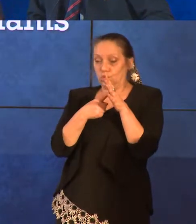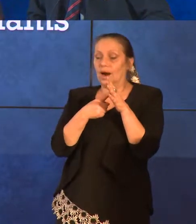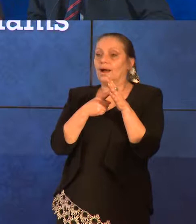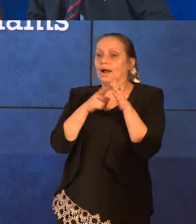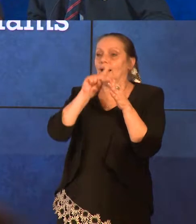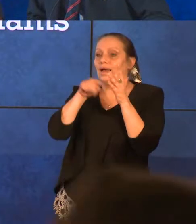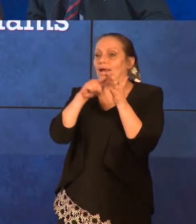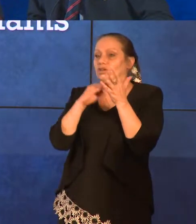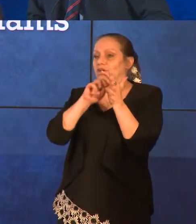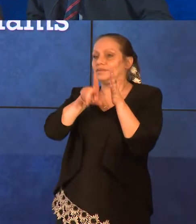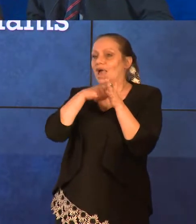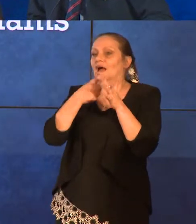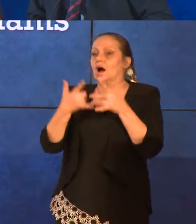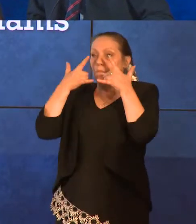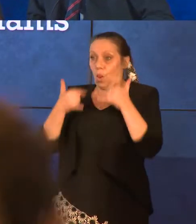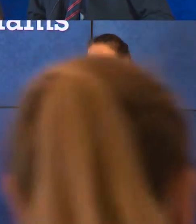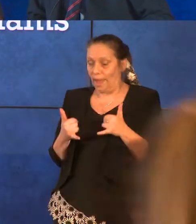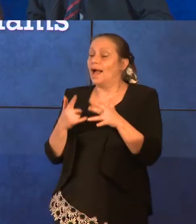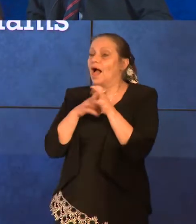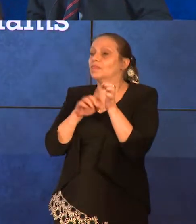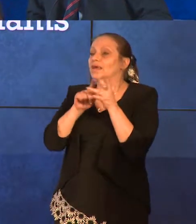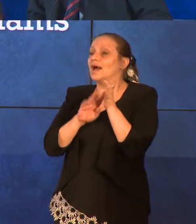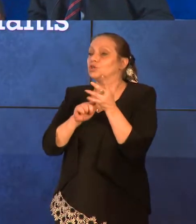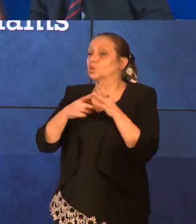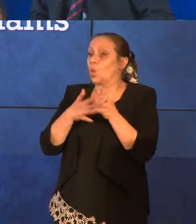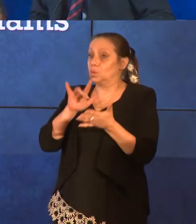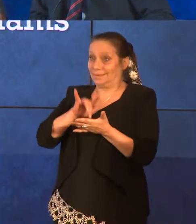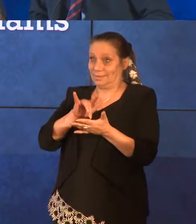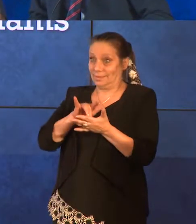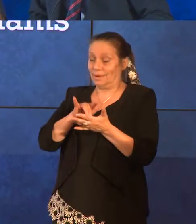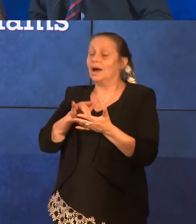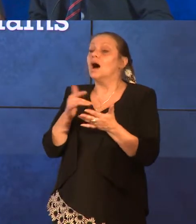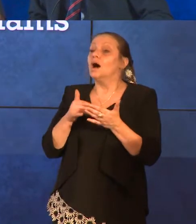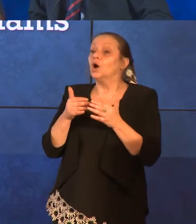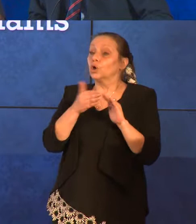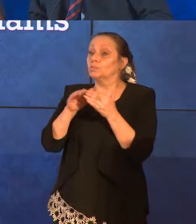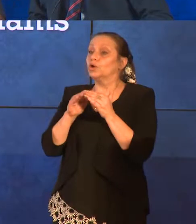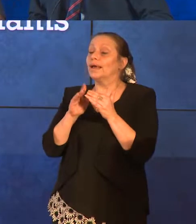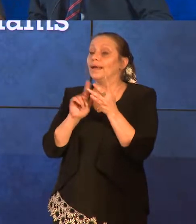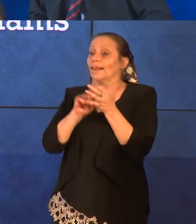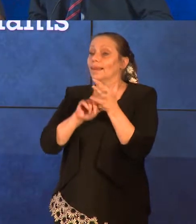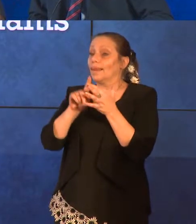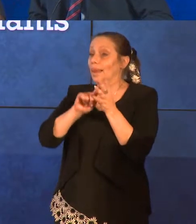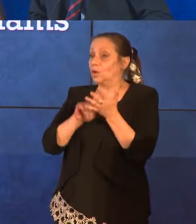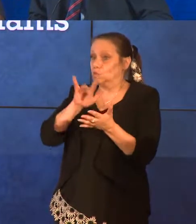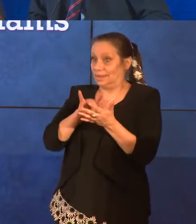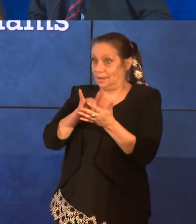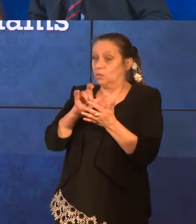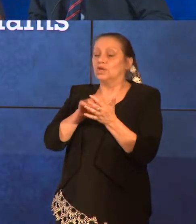I'm a lawyer at Consumer Action Law Centre. We're a community legal centre that does consumer and credit